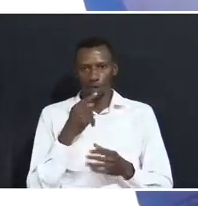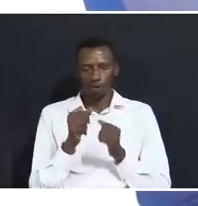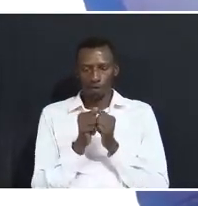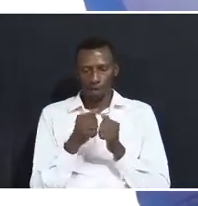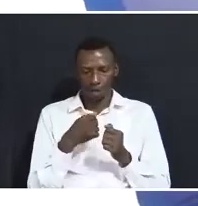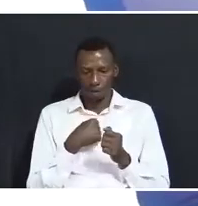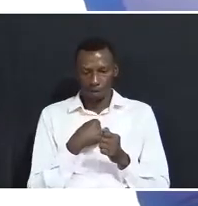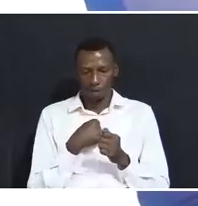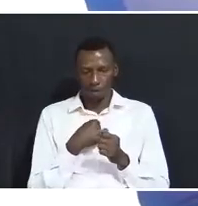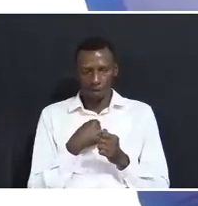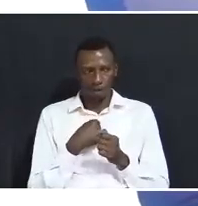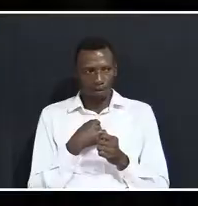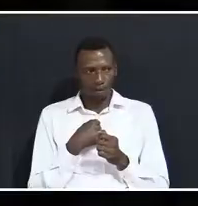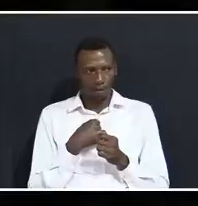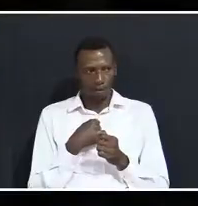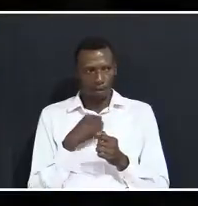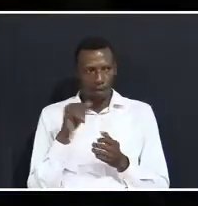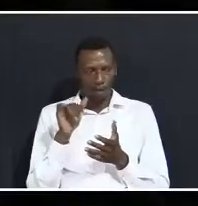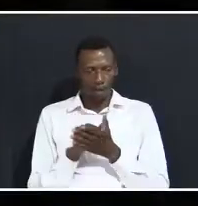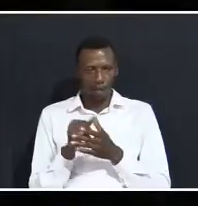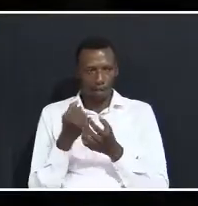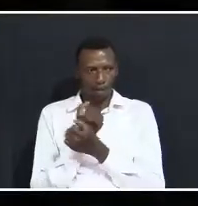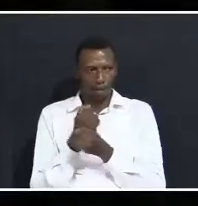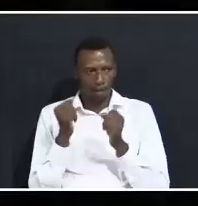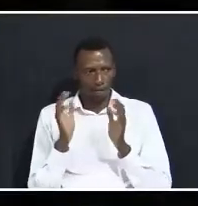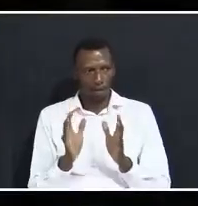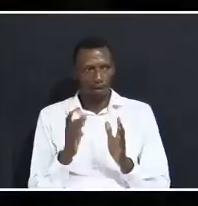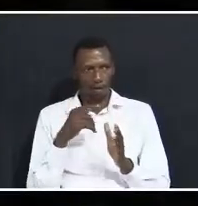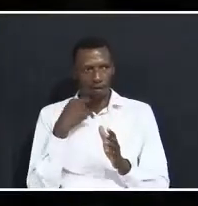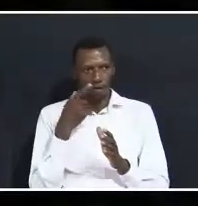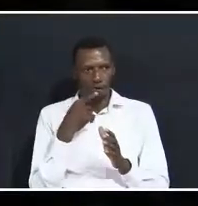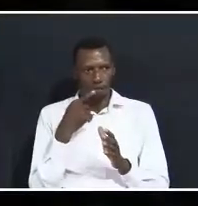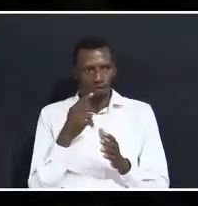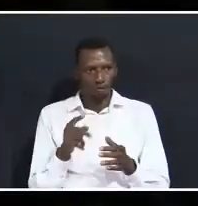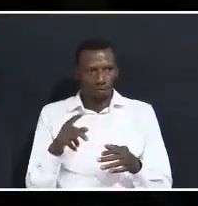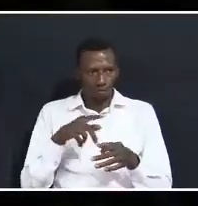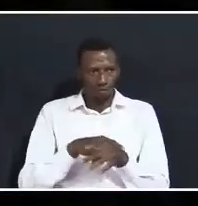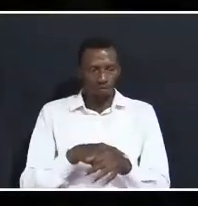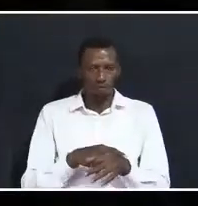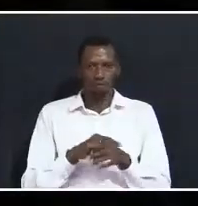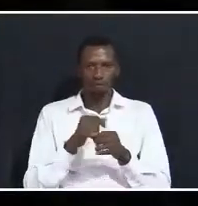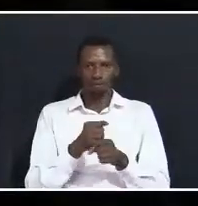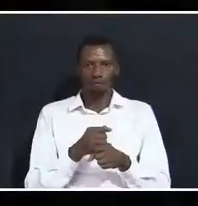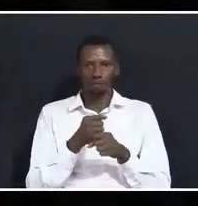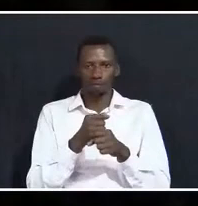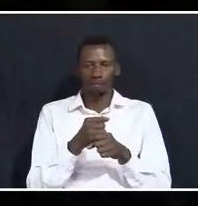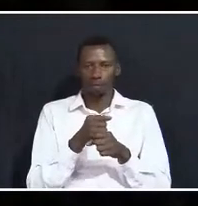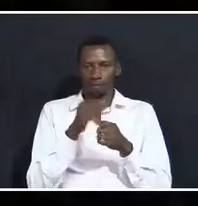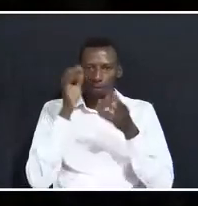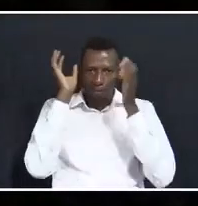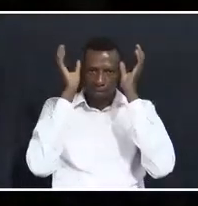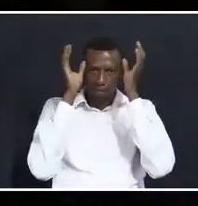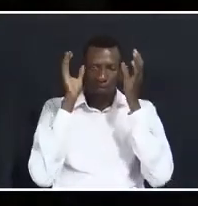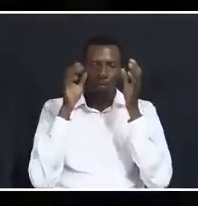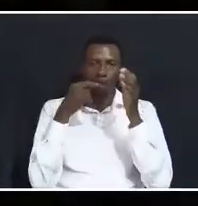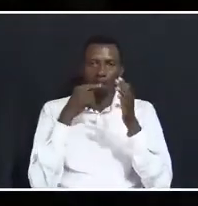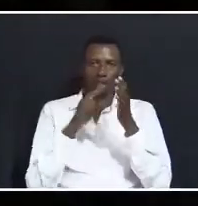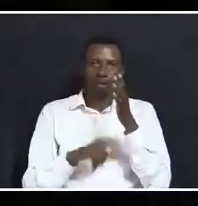me, that Savior who rode on a colt and who said